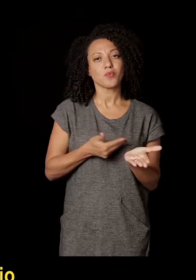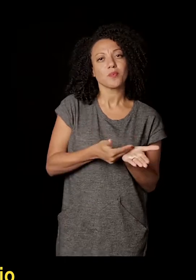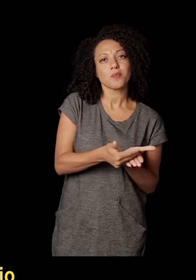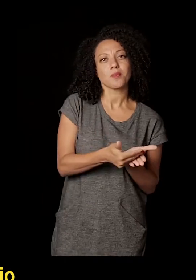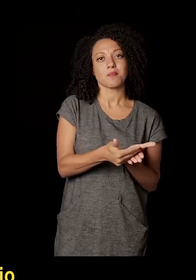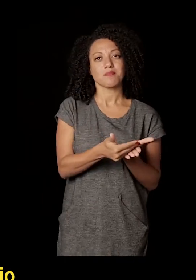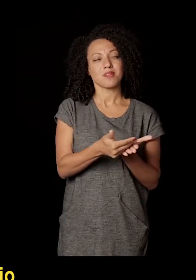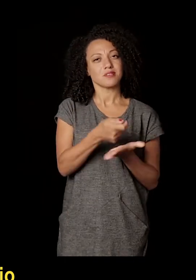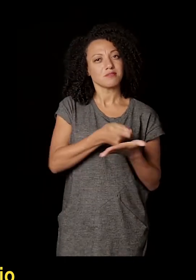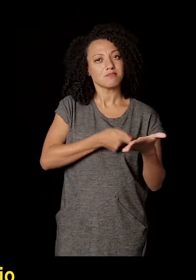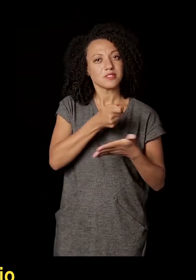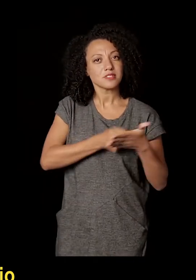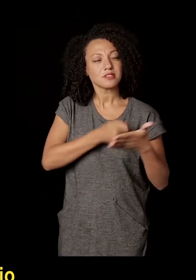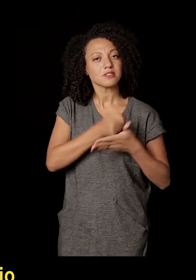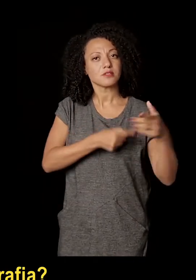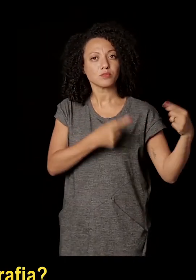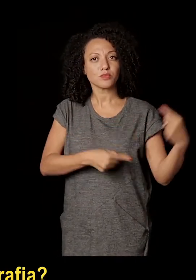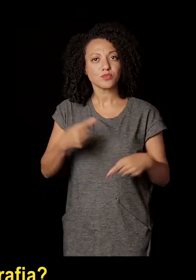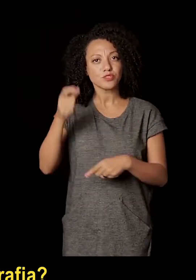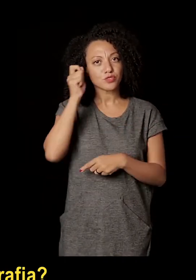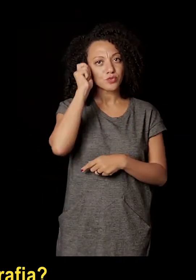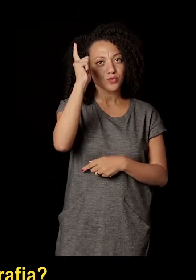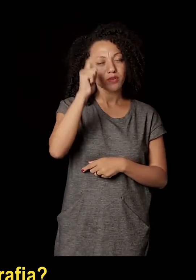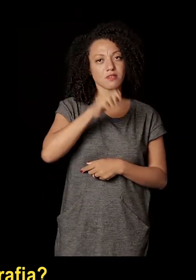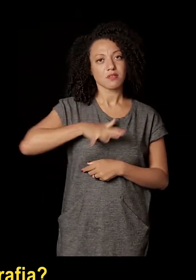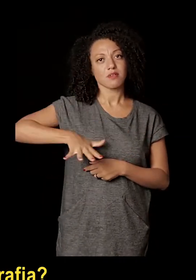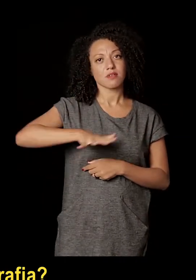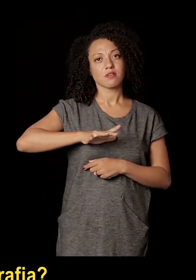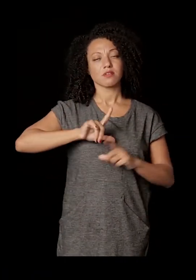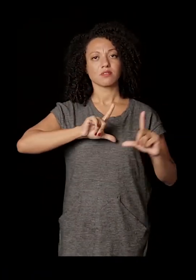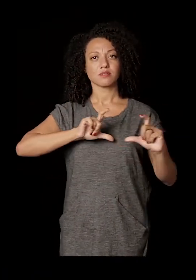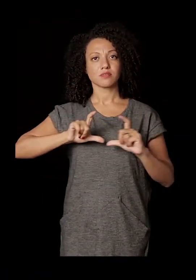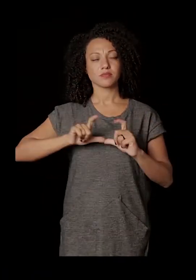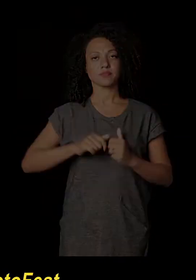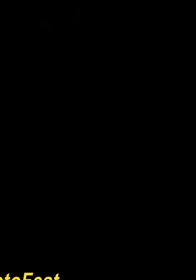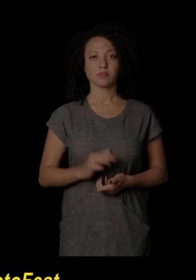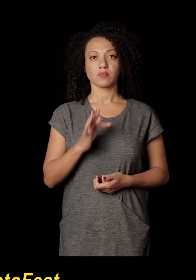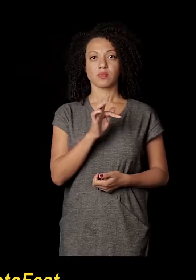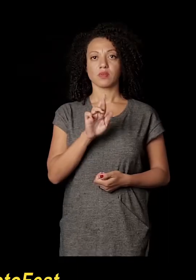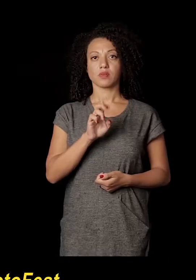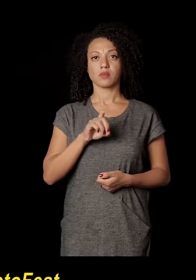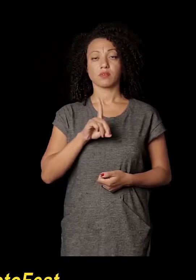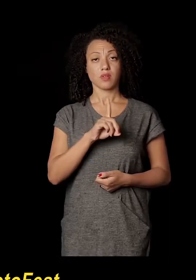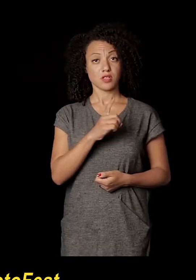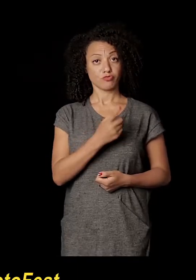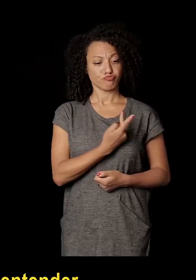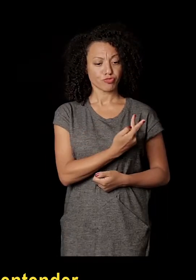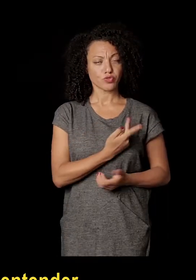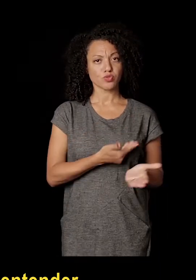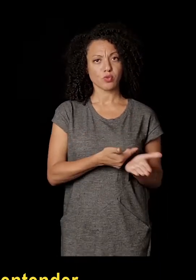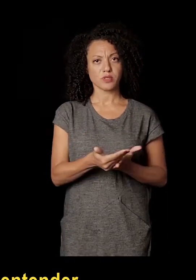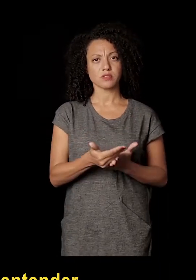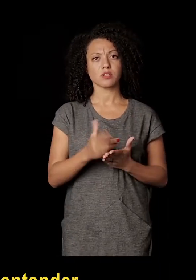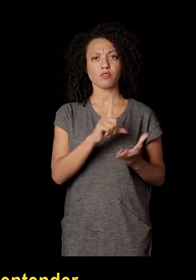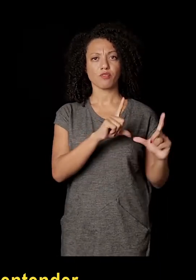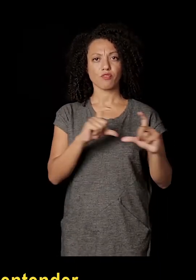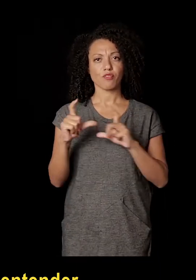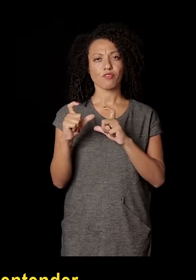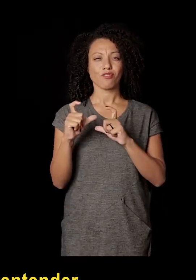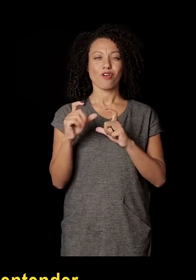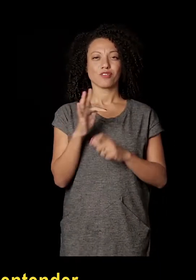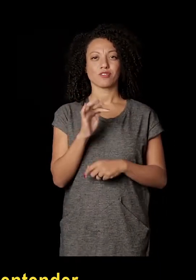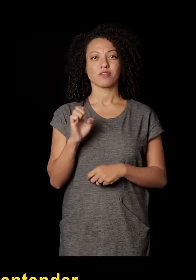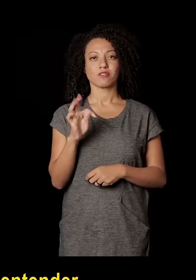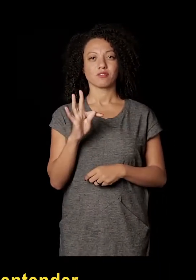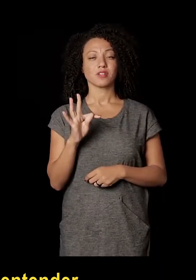início dessa militância política cultural no campo da fotografia? Fred and I started PhotoFest, and I think it's important